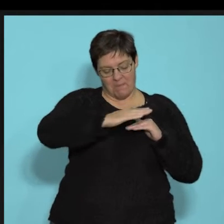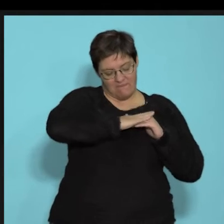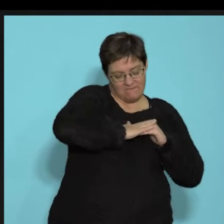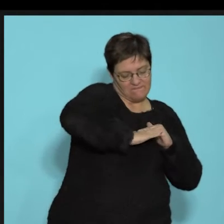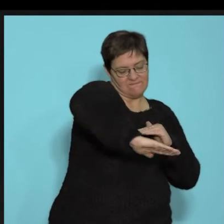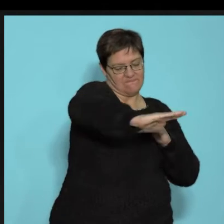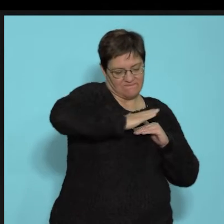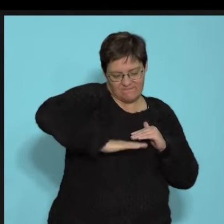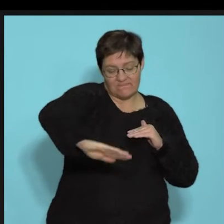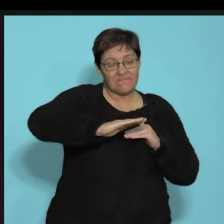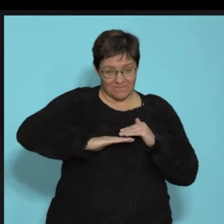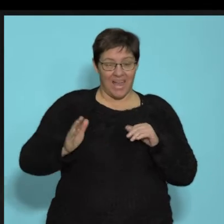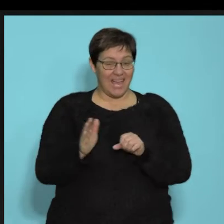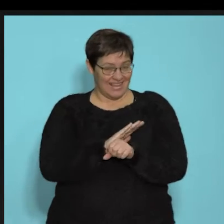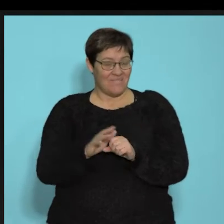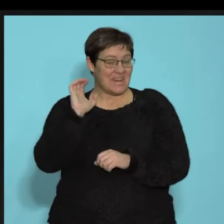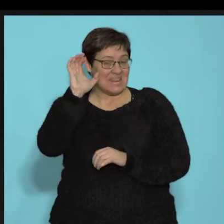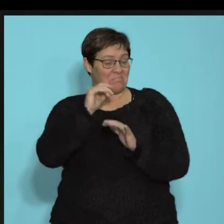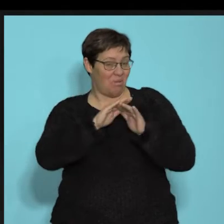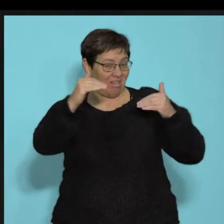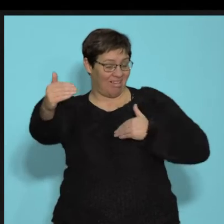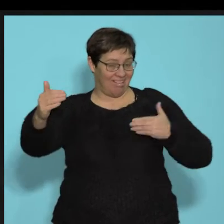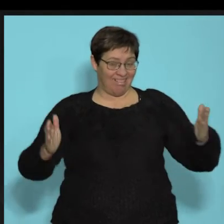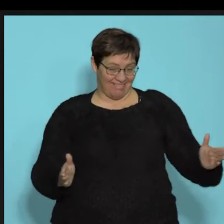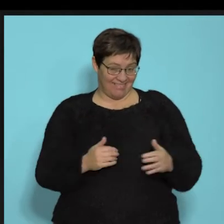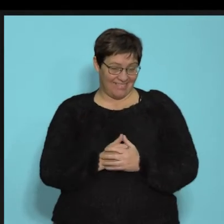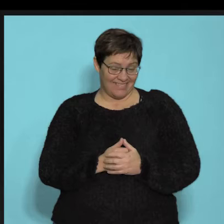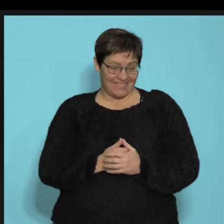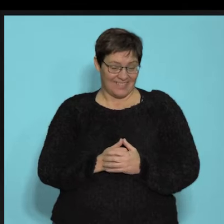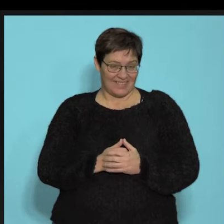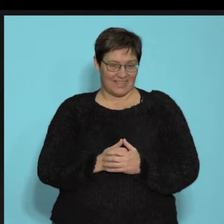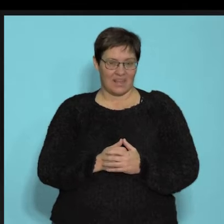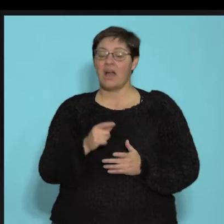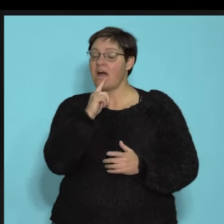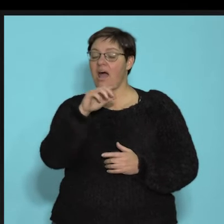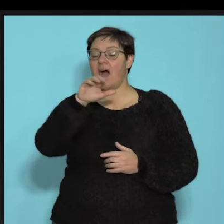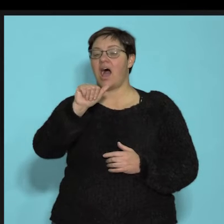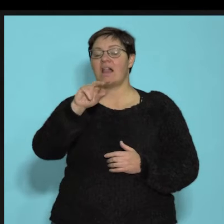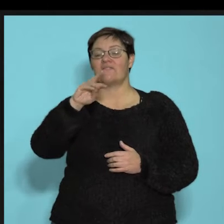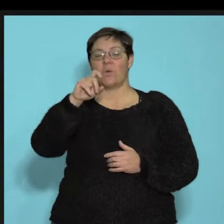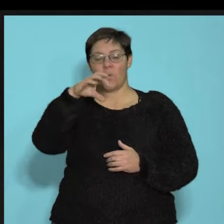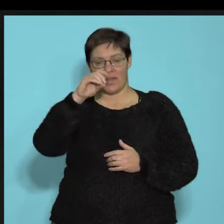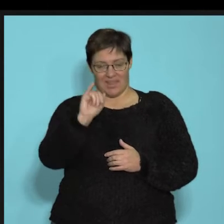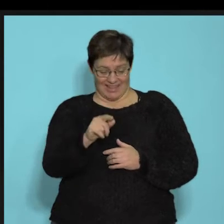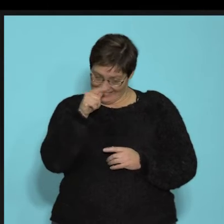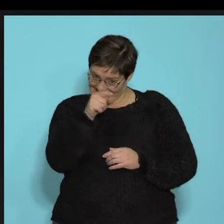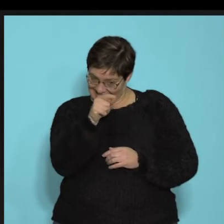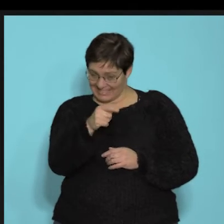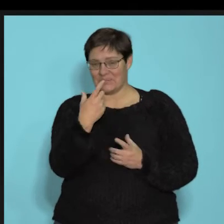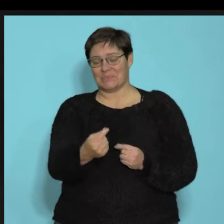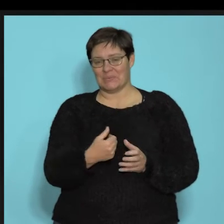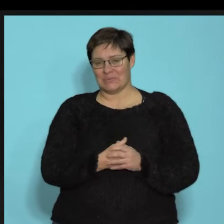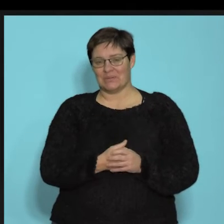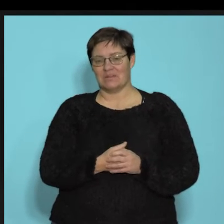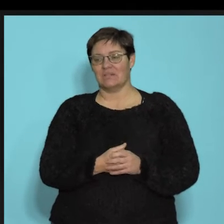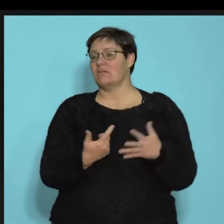them down flat, they would actually cover a whole netball field. And what that does is the alveoli do it. The